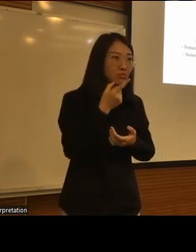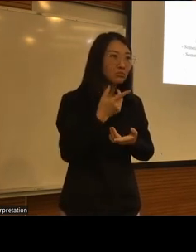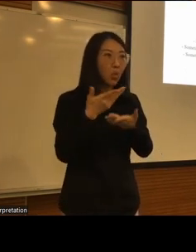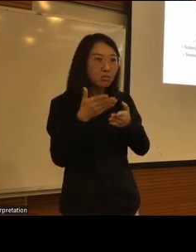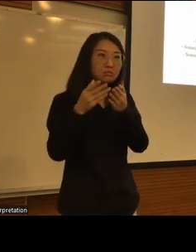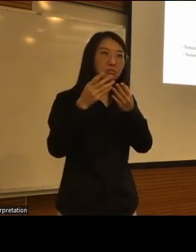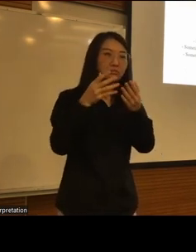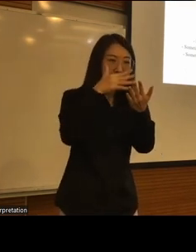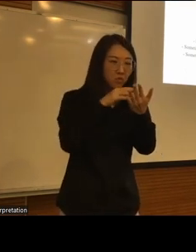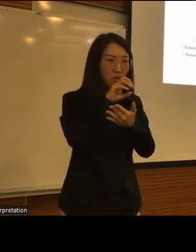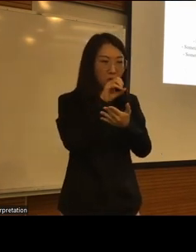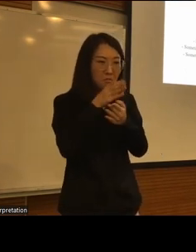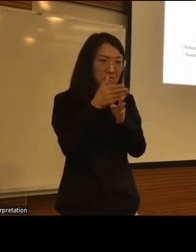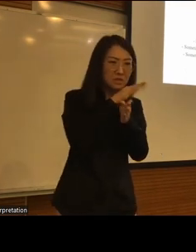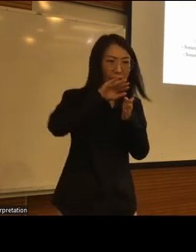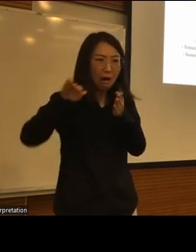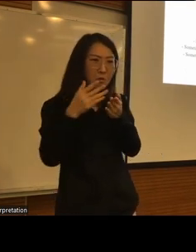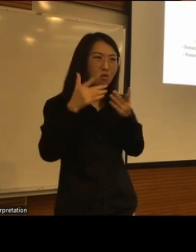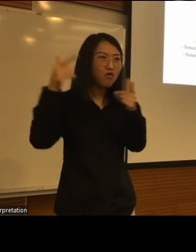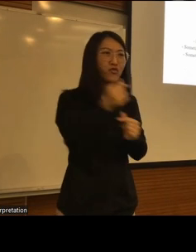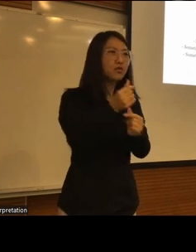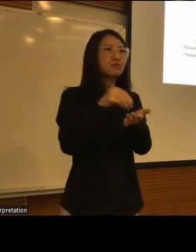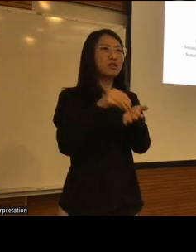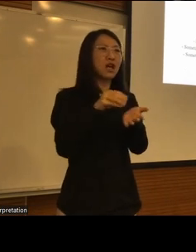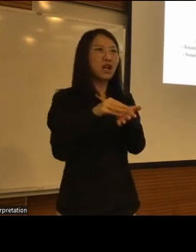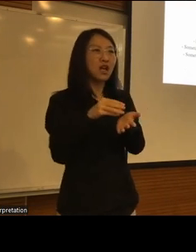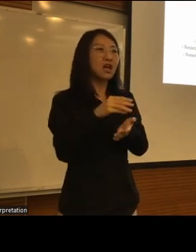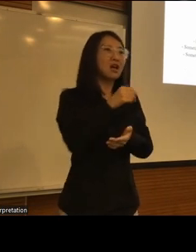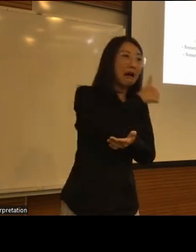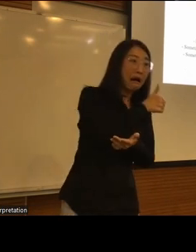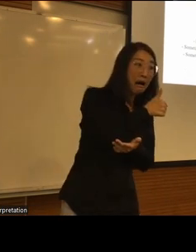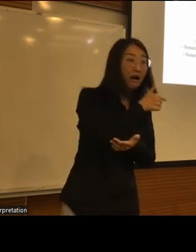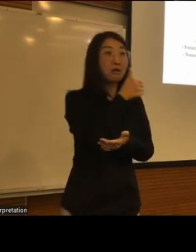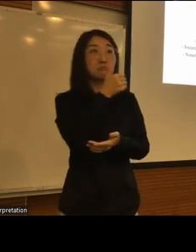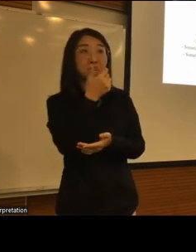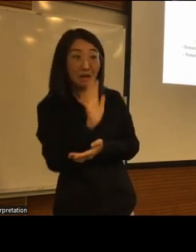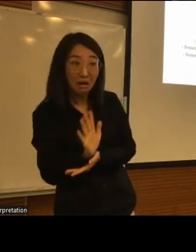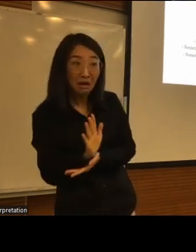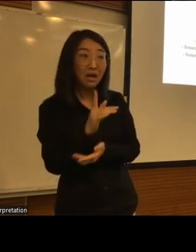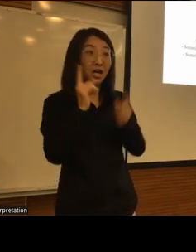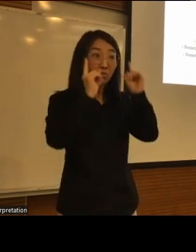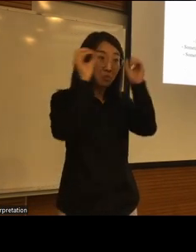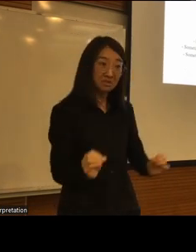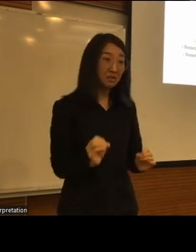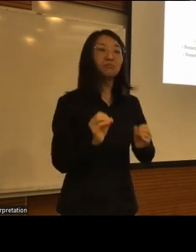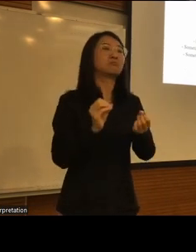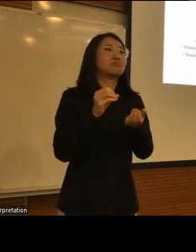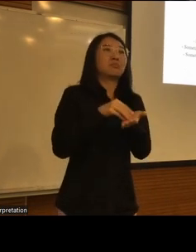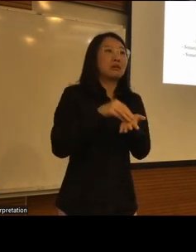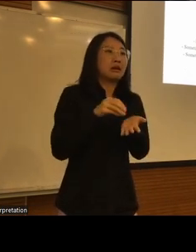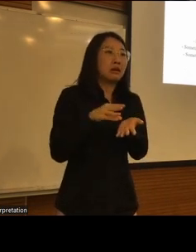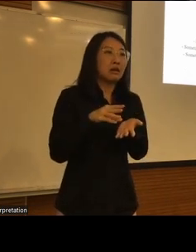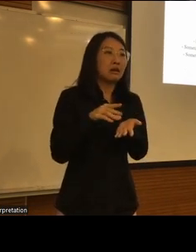or afterwards is not, like yes or no, or like 100. How could this be